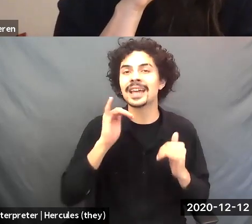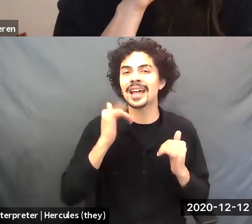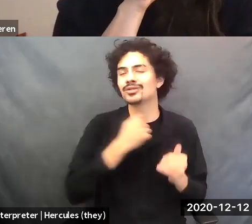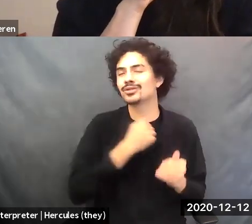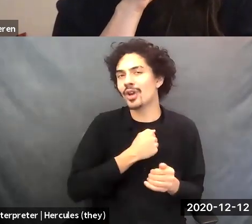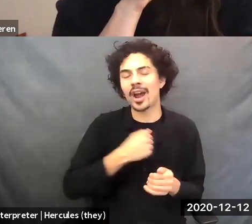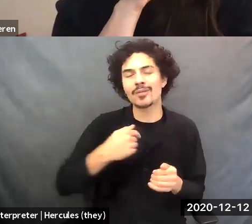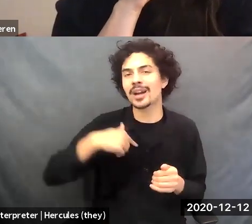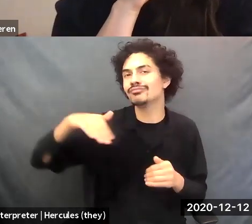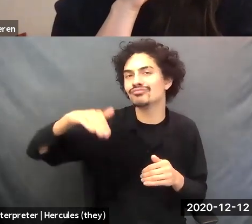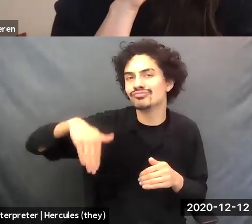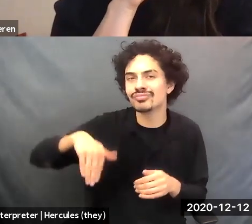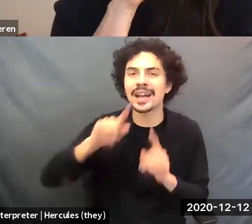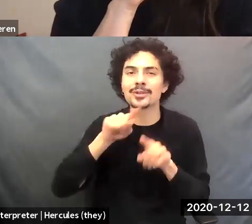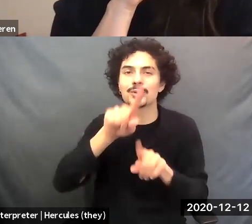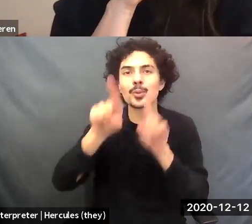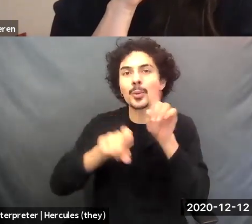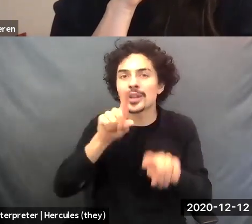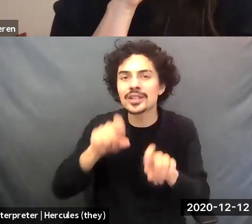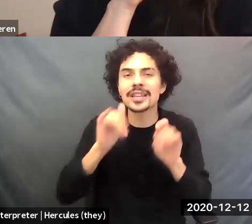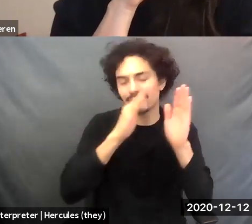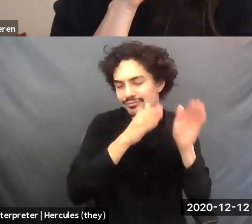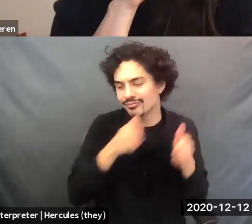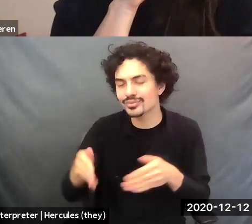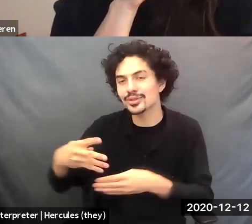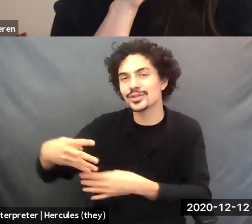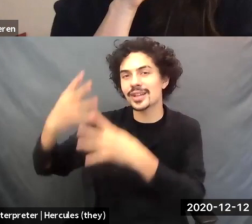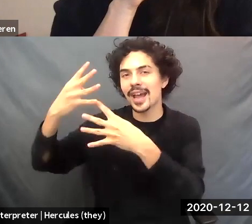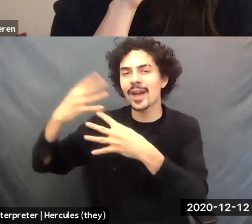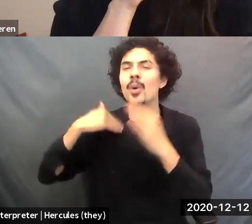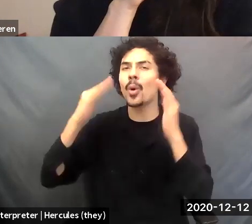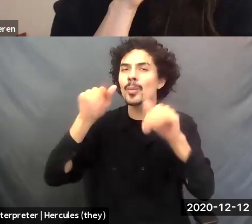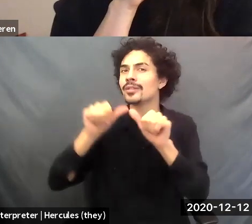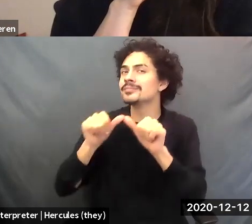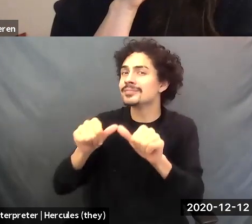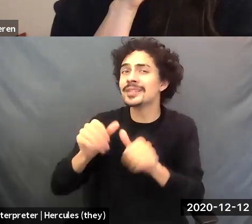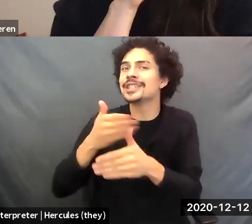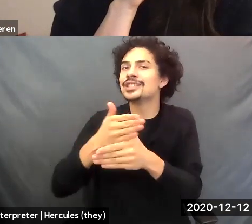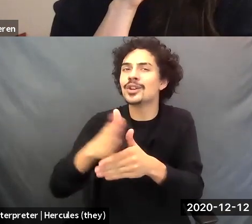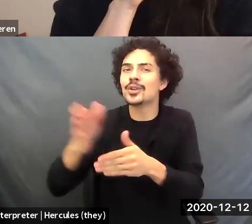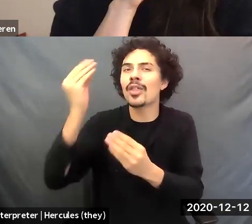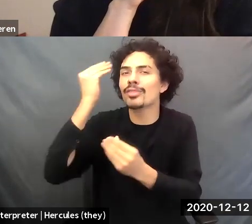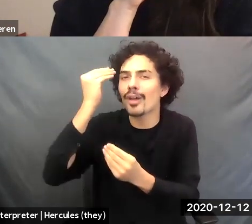haven't attended to some of the questions yet, and we hope that you'll continue to, to share them.